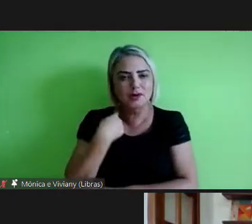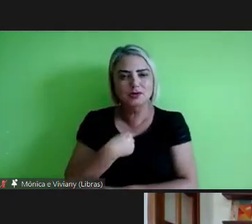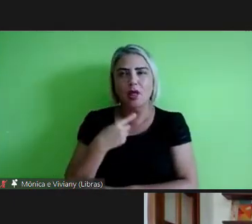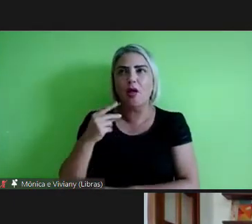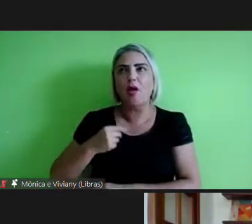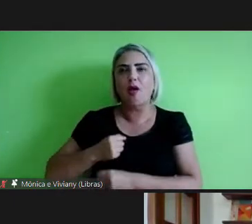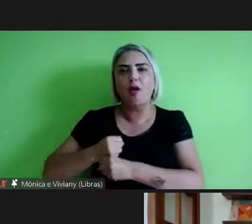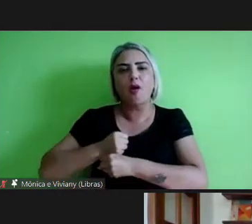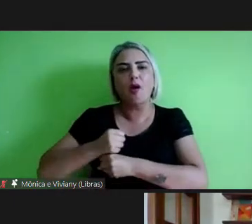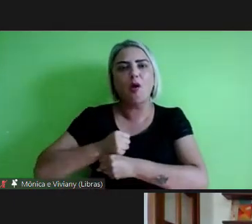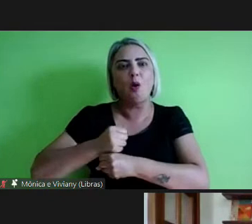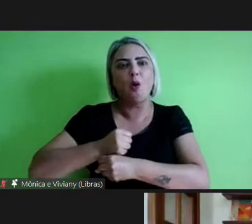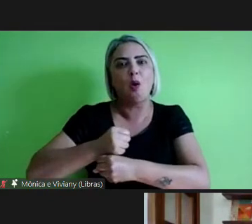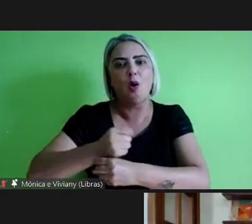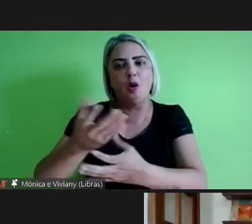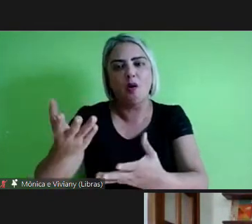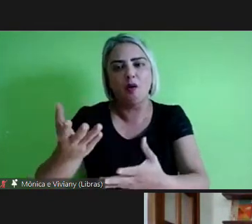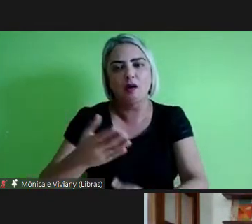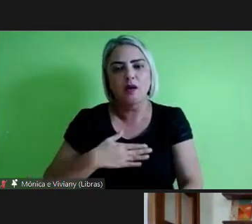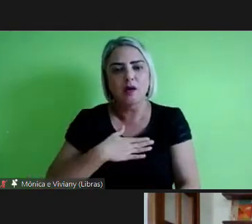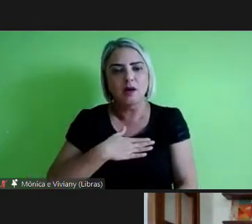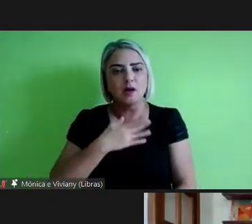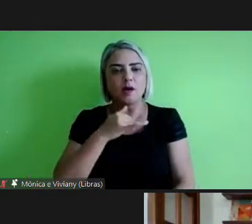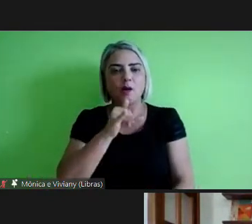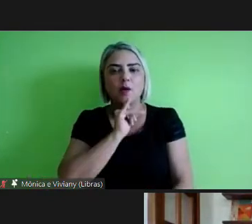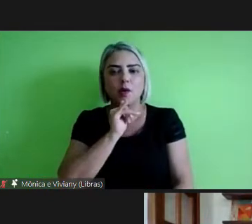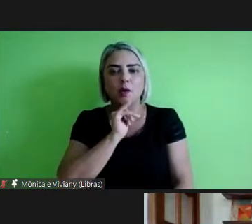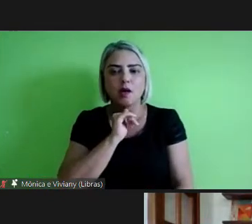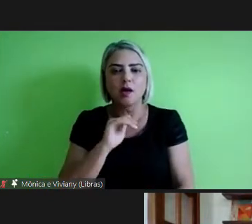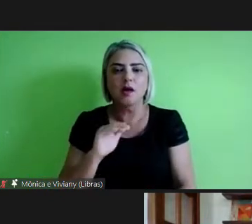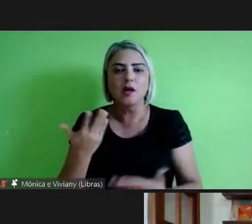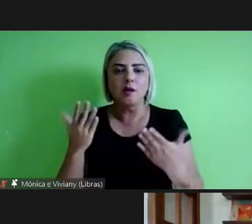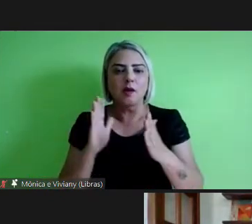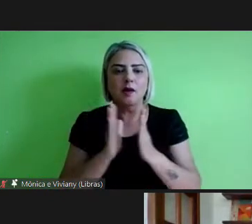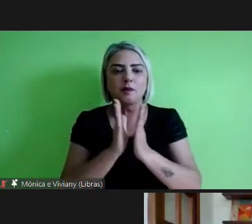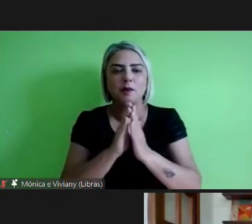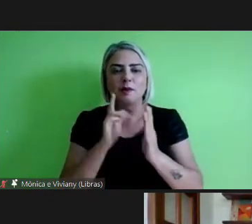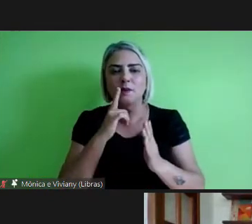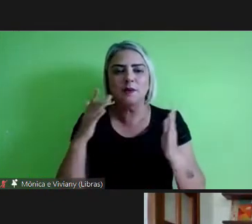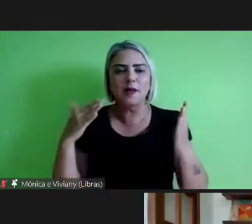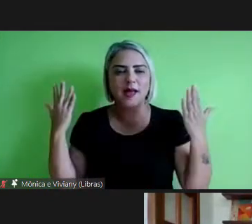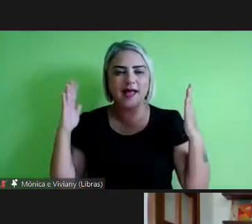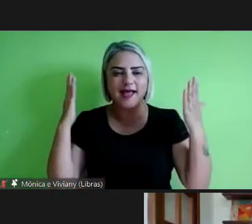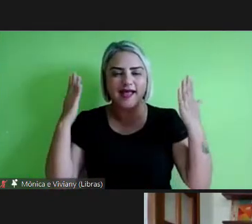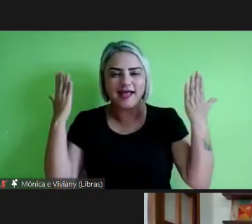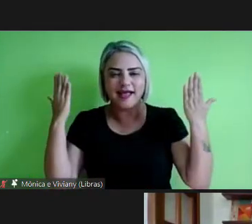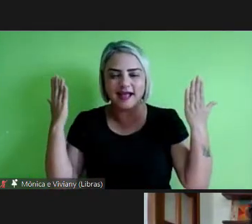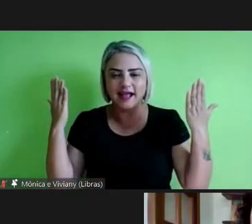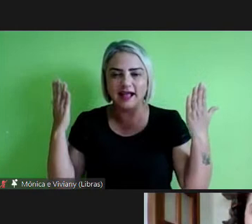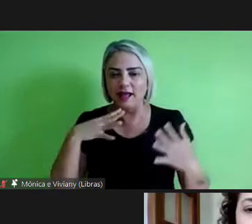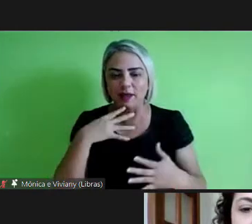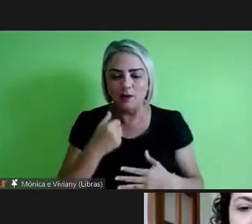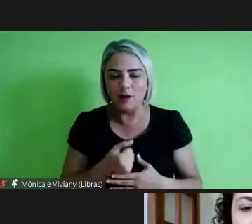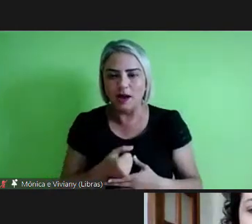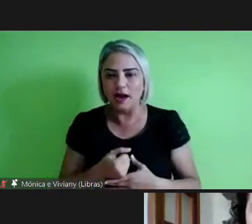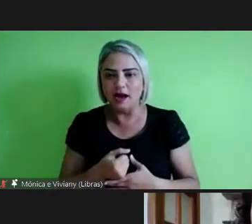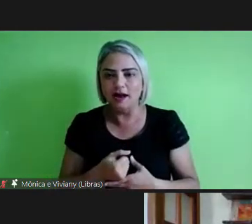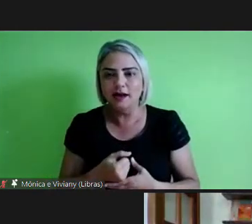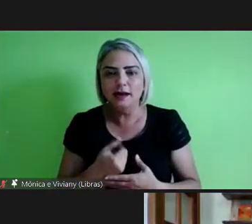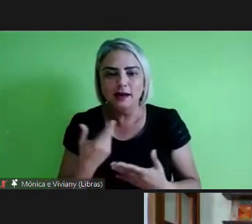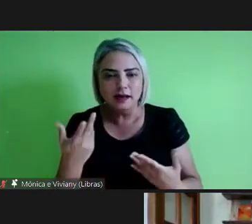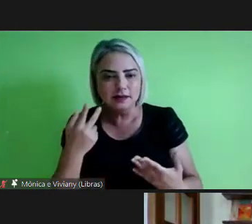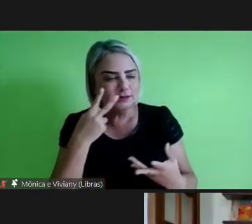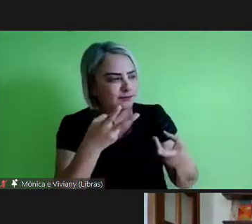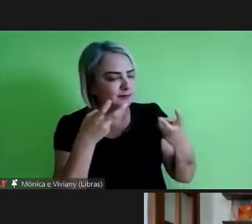even remember for us for years. And I would like to use the example of a birthday party, which